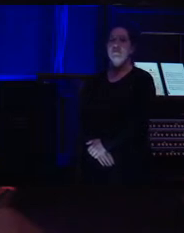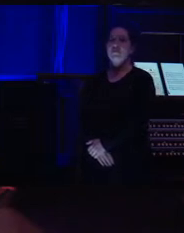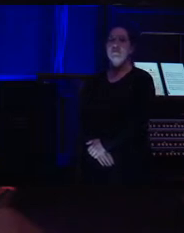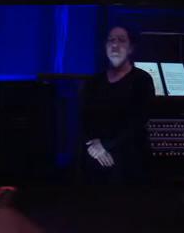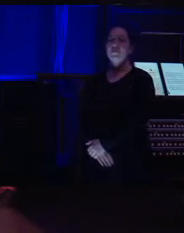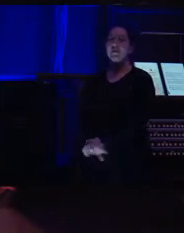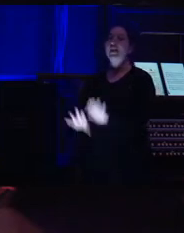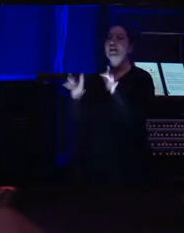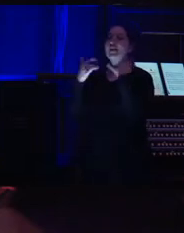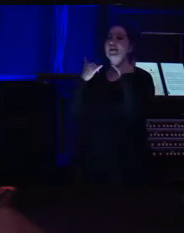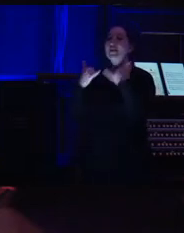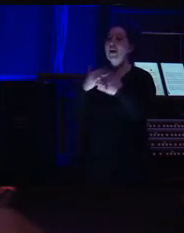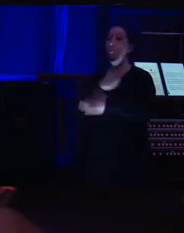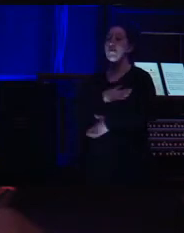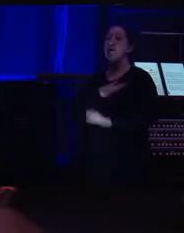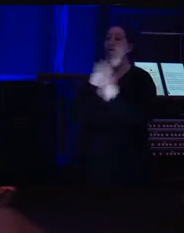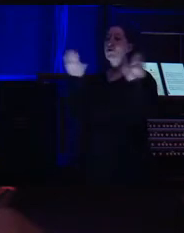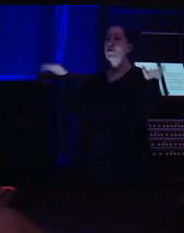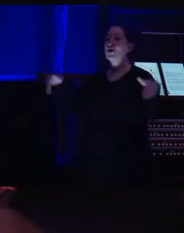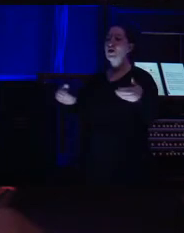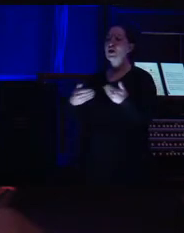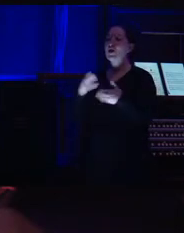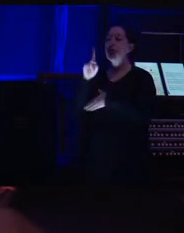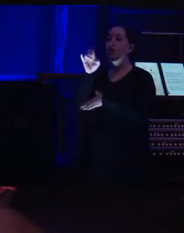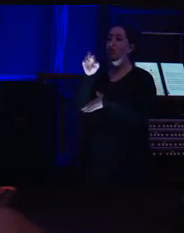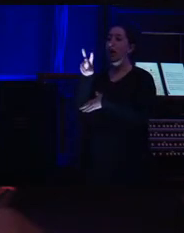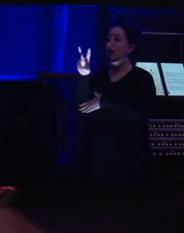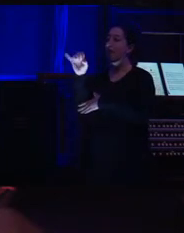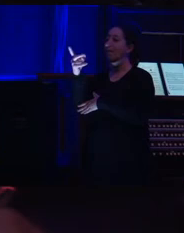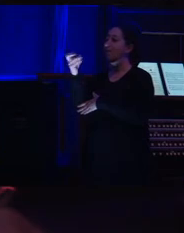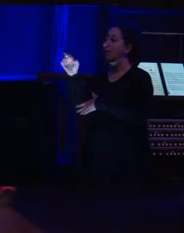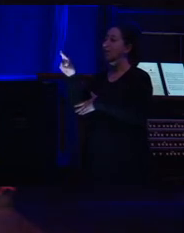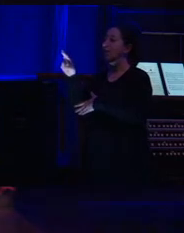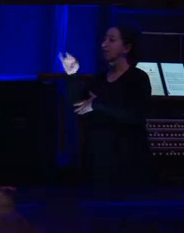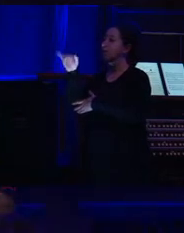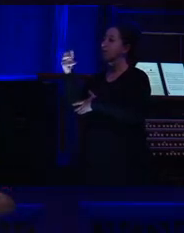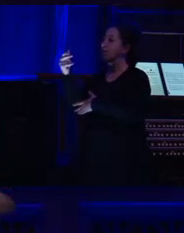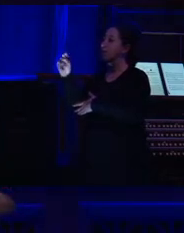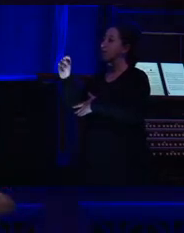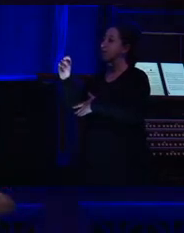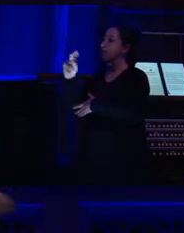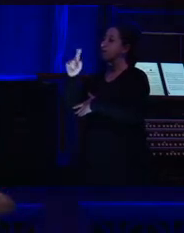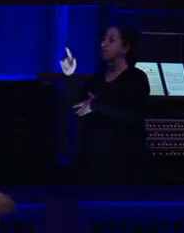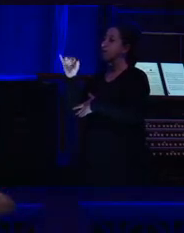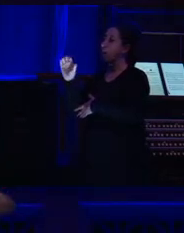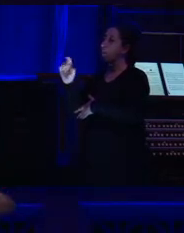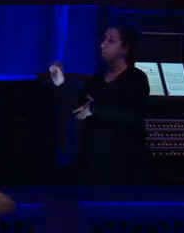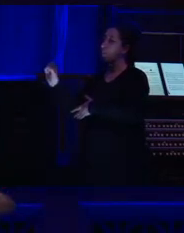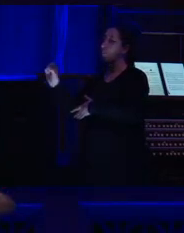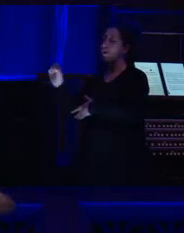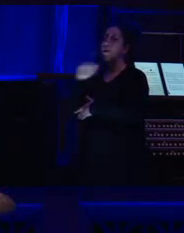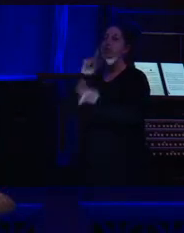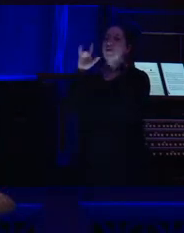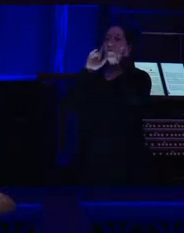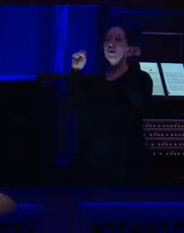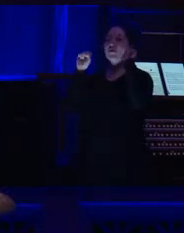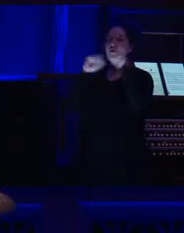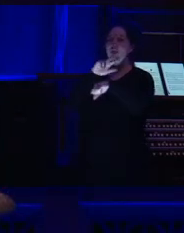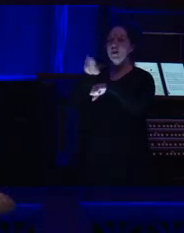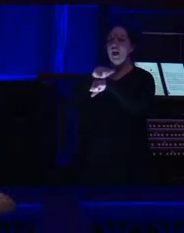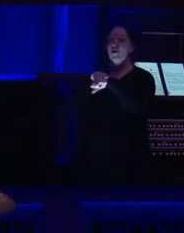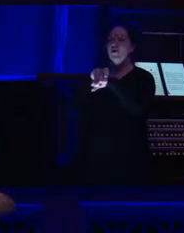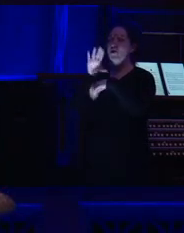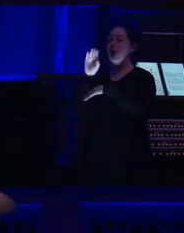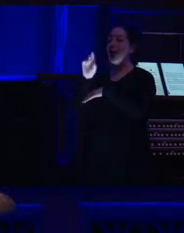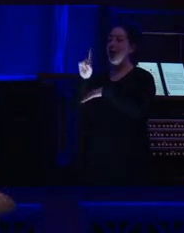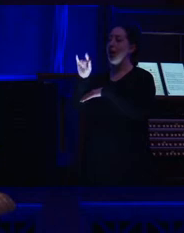It is now my pleasure to introduce Dr. Victor J. Zhao. Dr. Zhao is president of the National Academy of